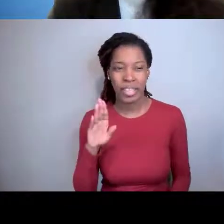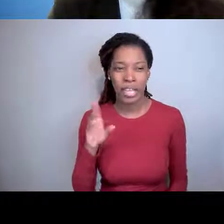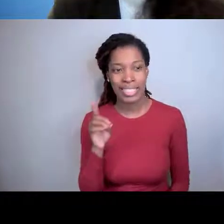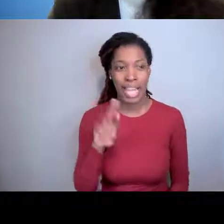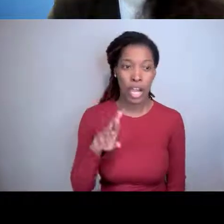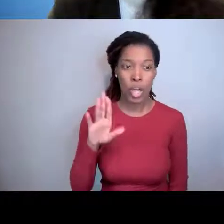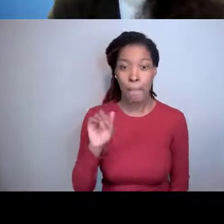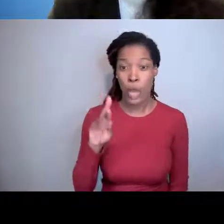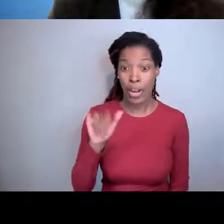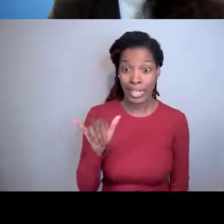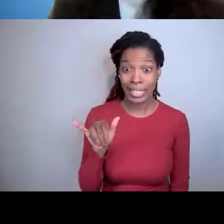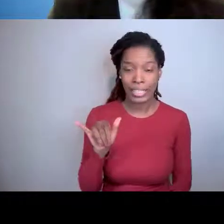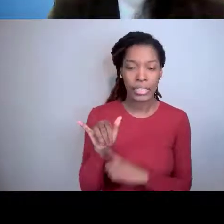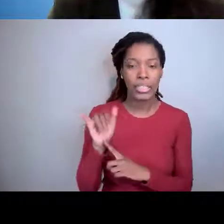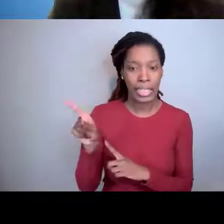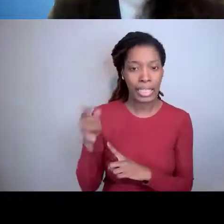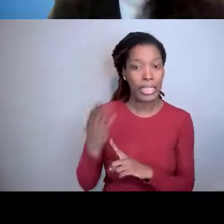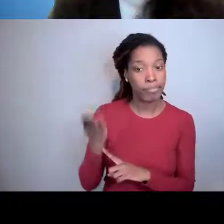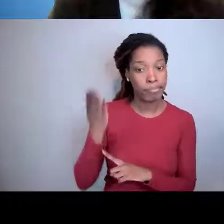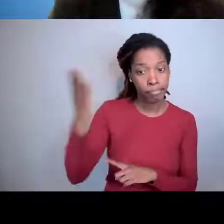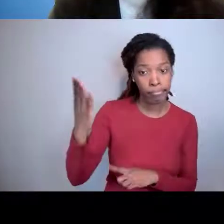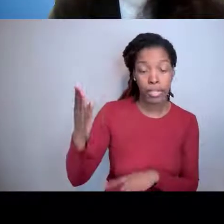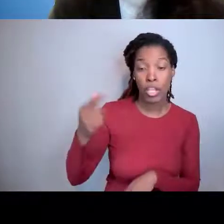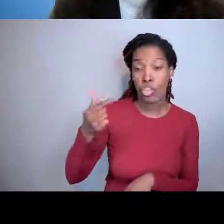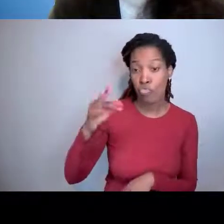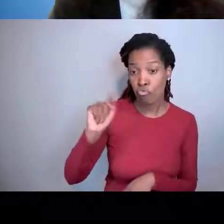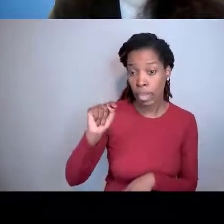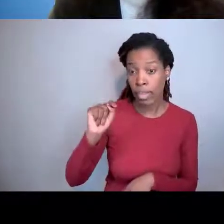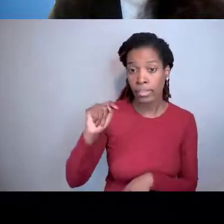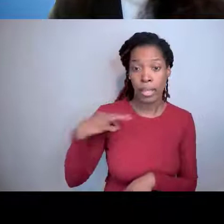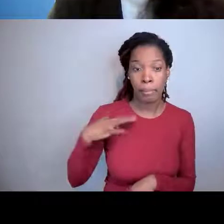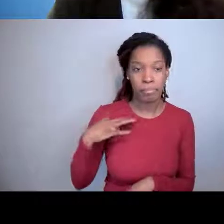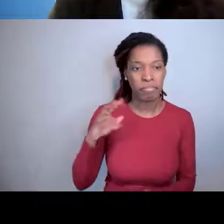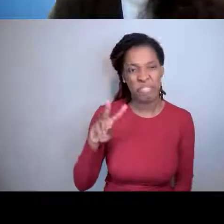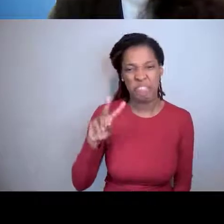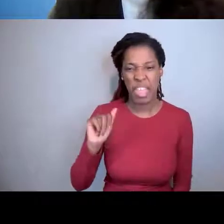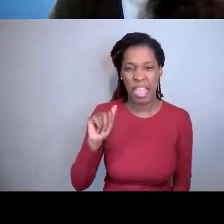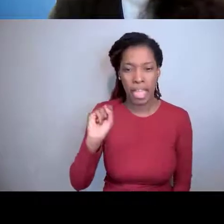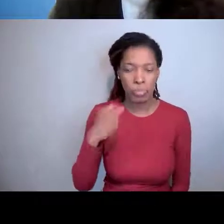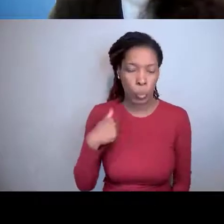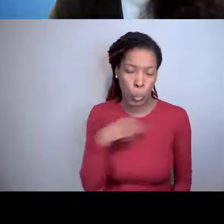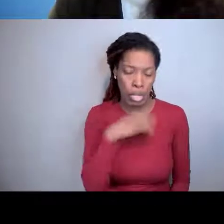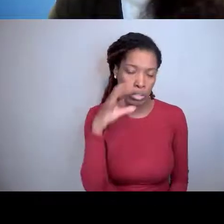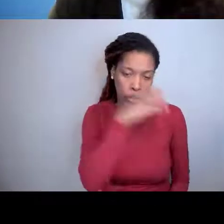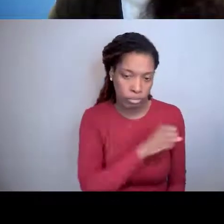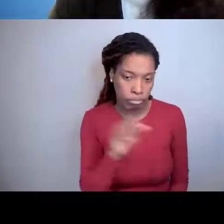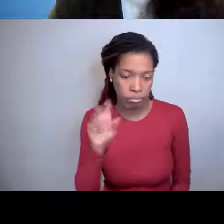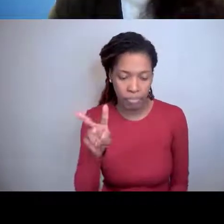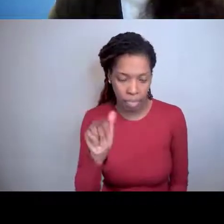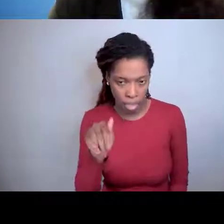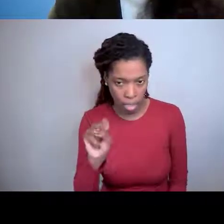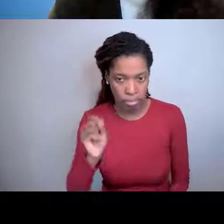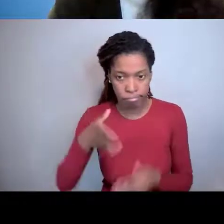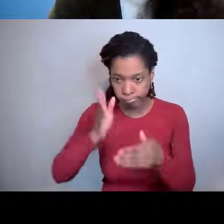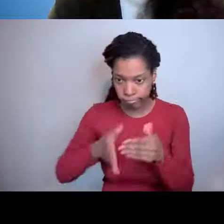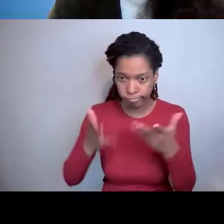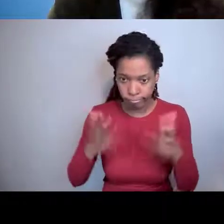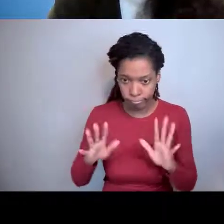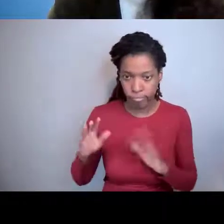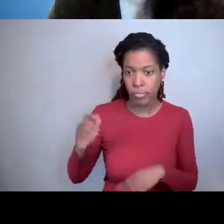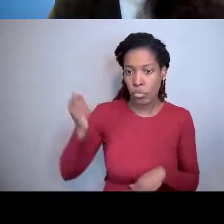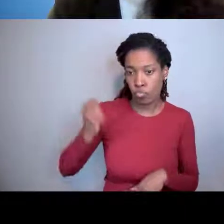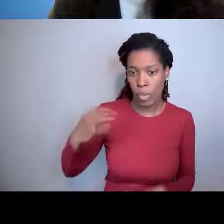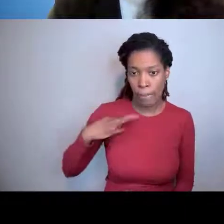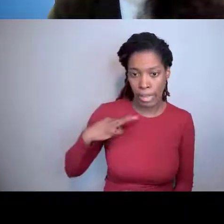he submitted a grant application. So he completed a VAS. We're assuming he completed a VAS in his grant application. However,